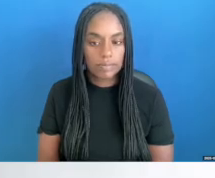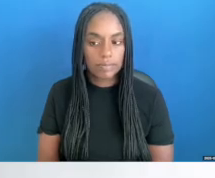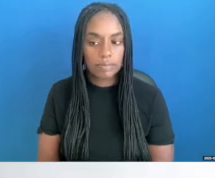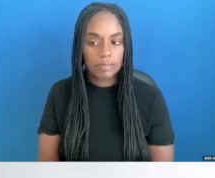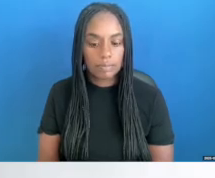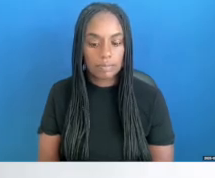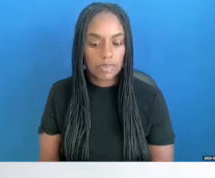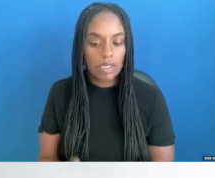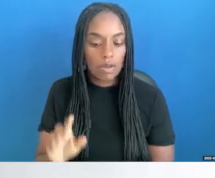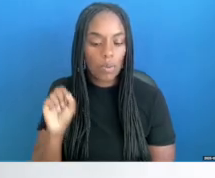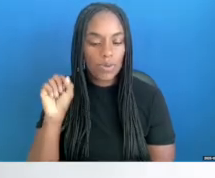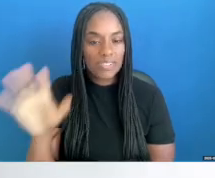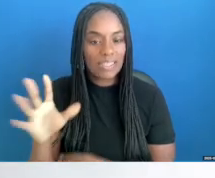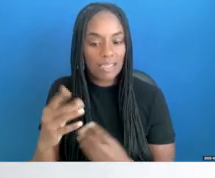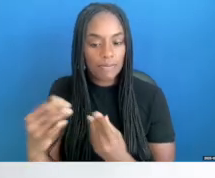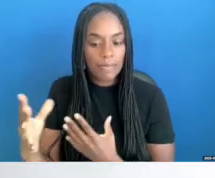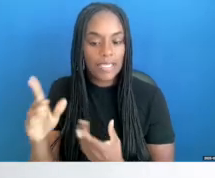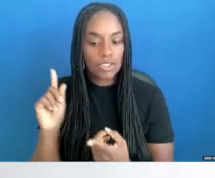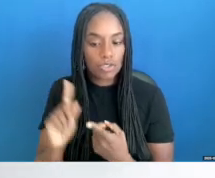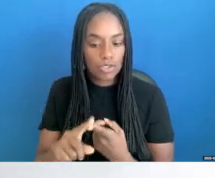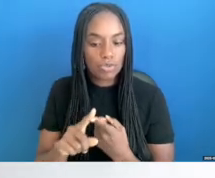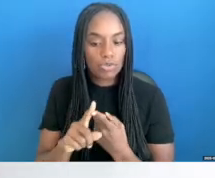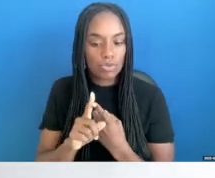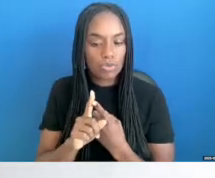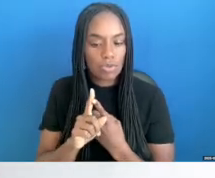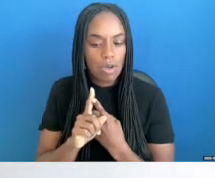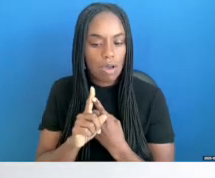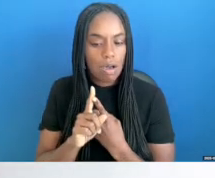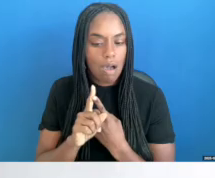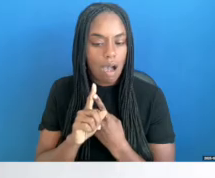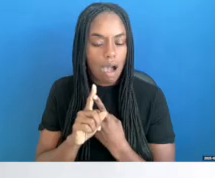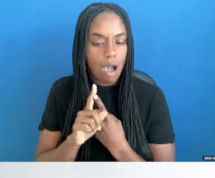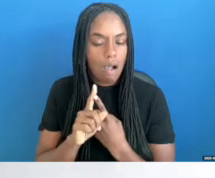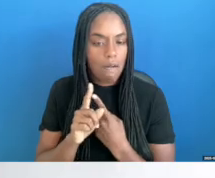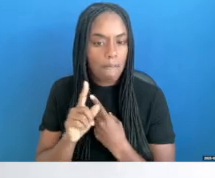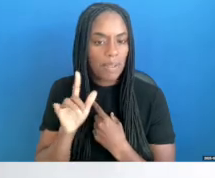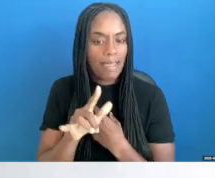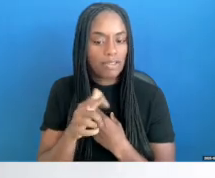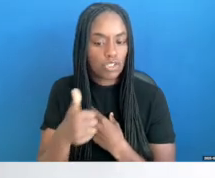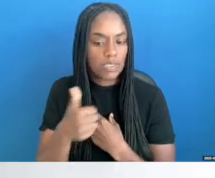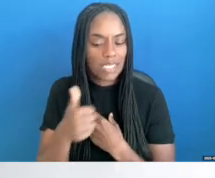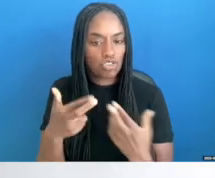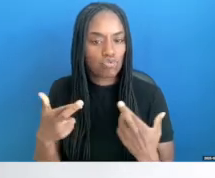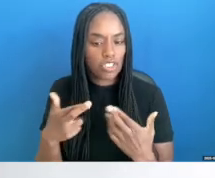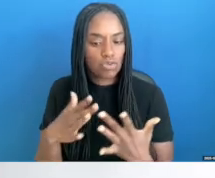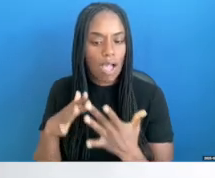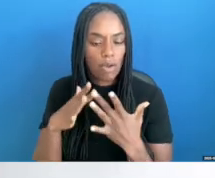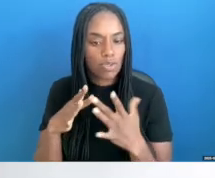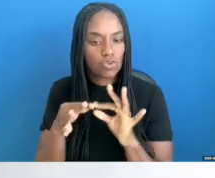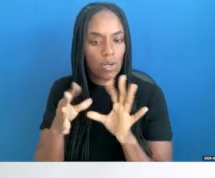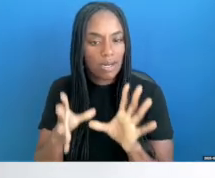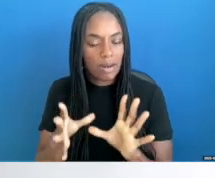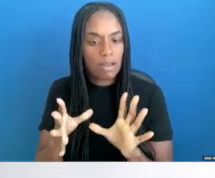Clean Transportation Regional Outreach Coordinators. And so we have 3 people